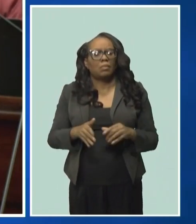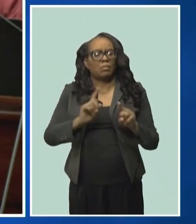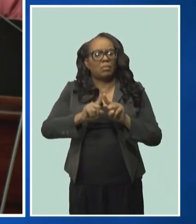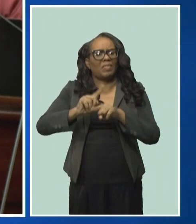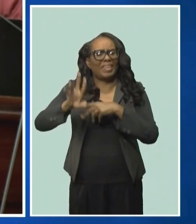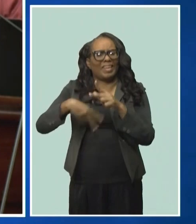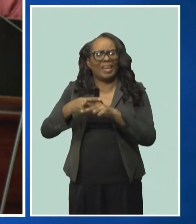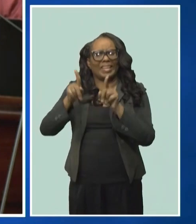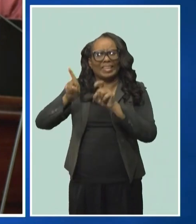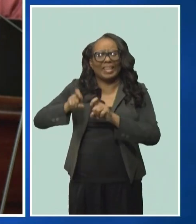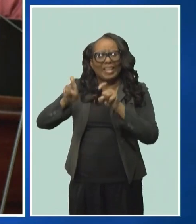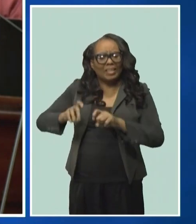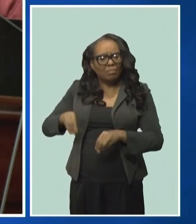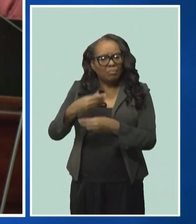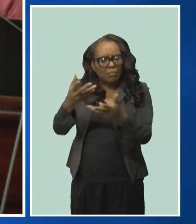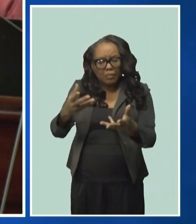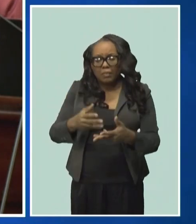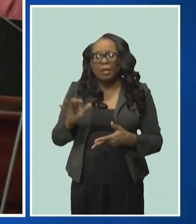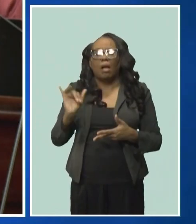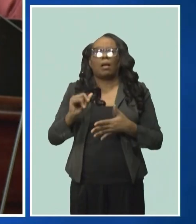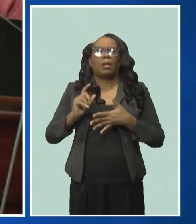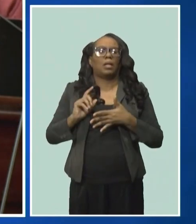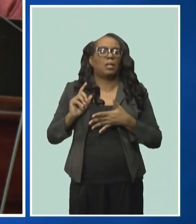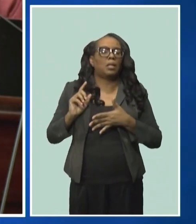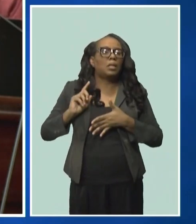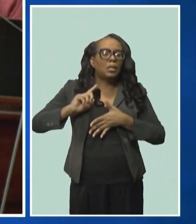we can provide, such as